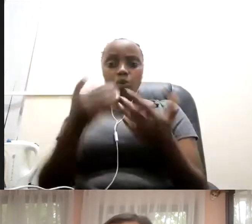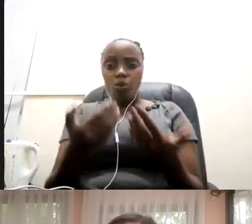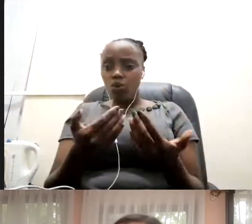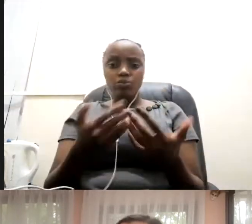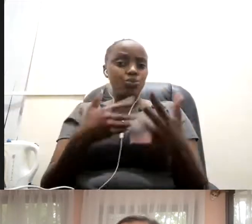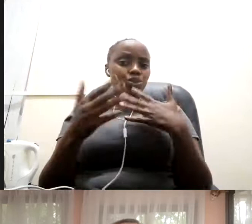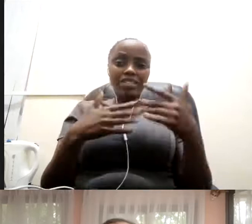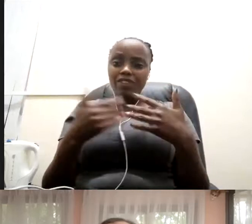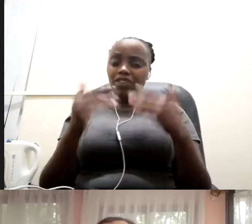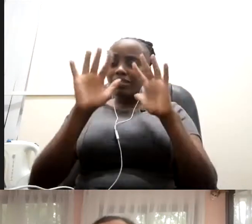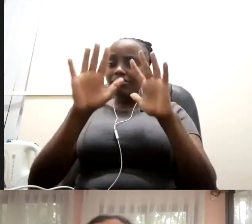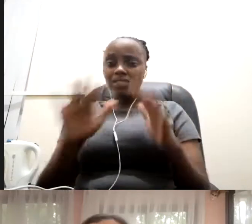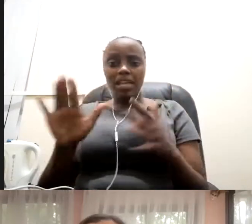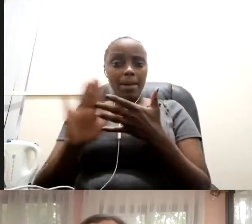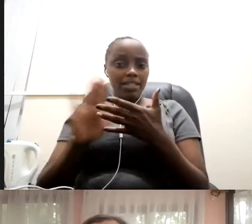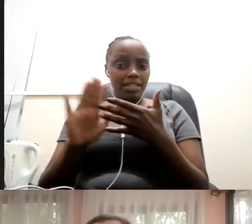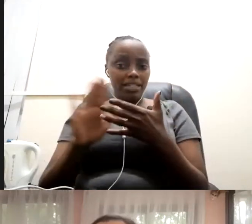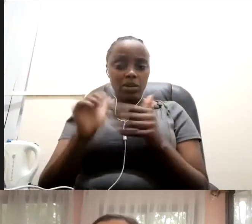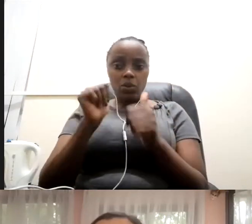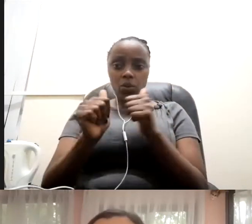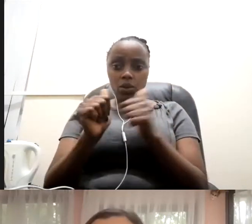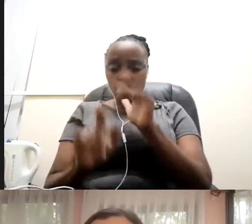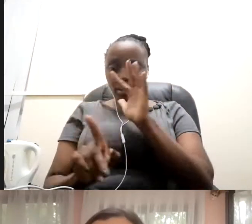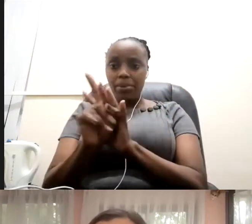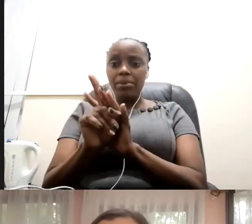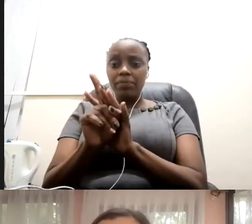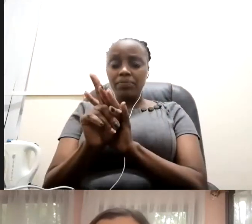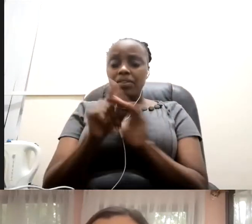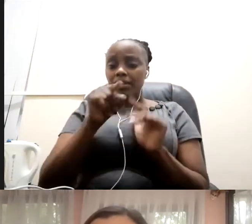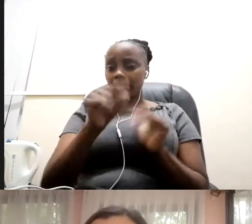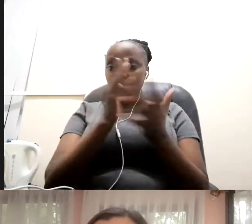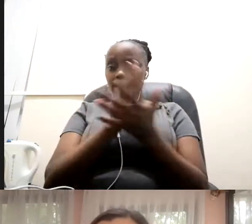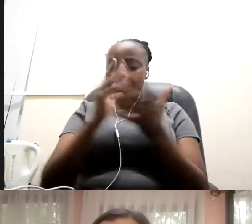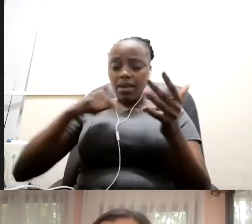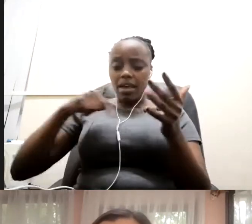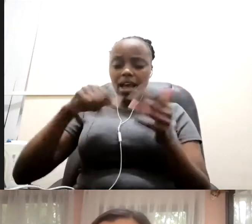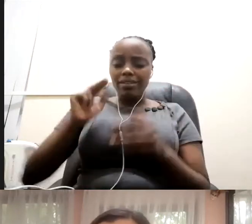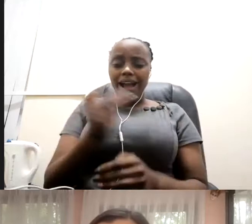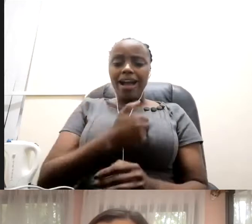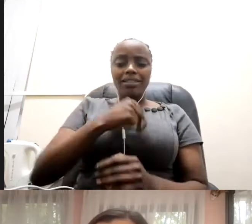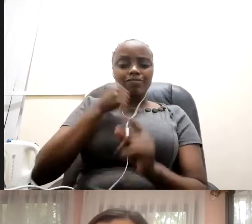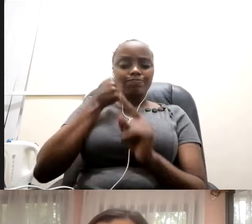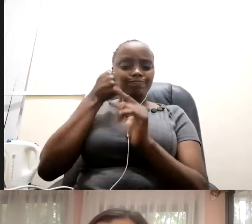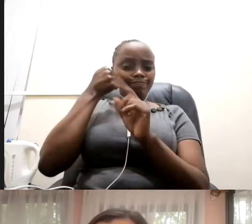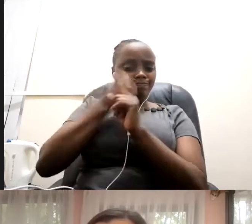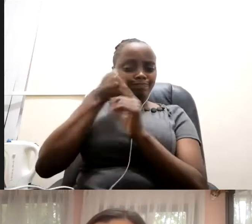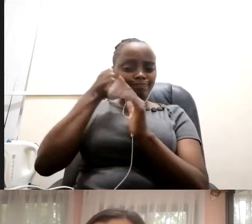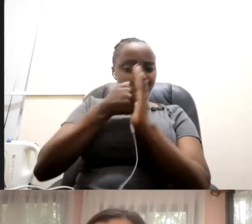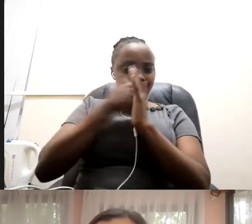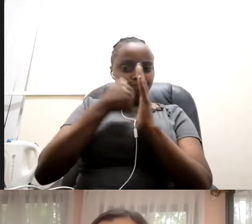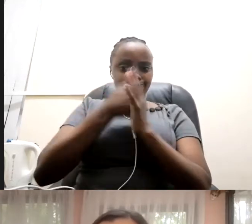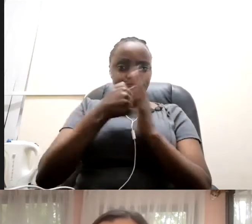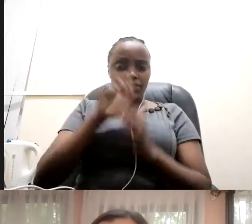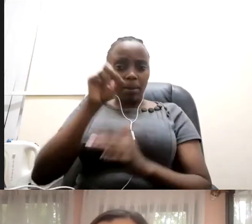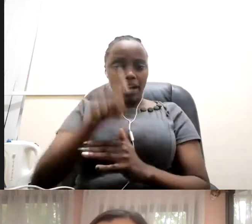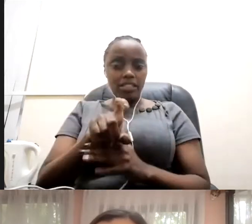significant emergencies that arise. This is something we have to advocate for ourselves. Or said